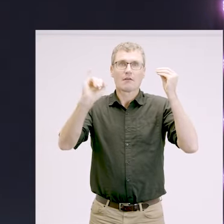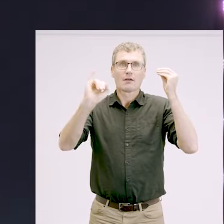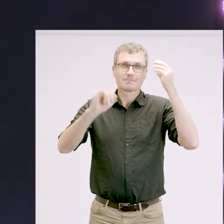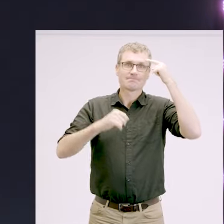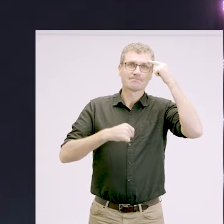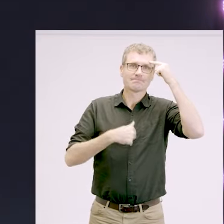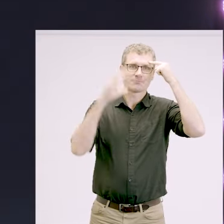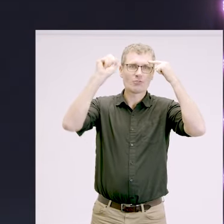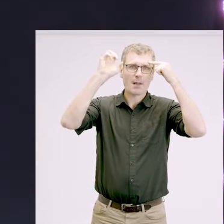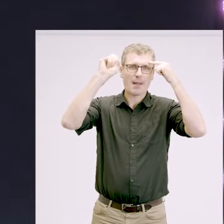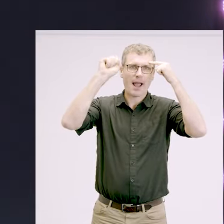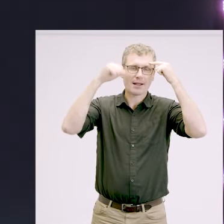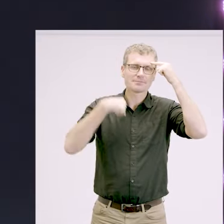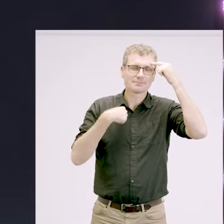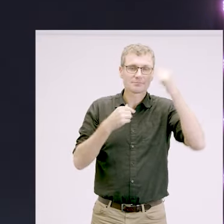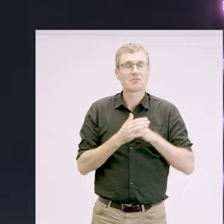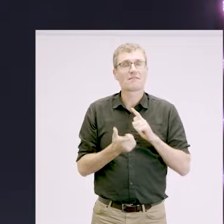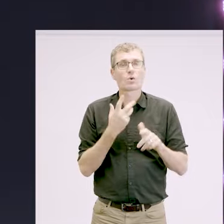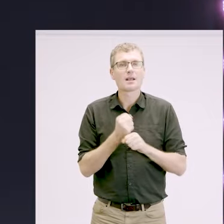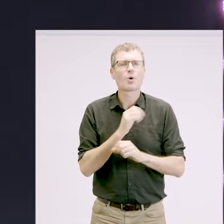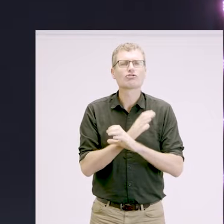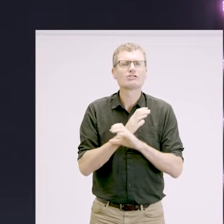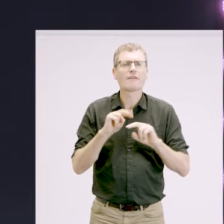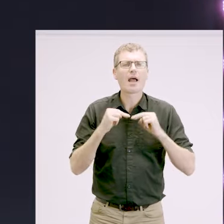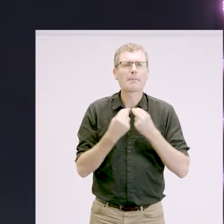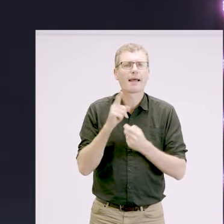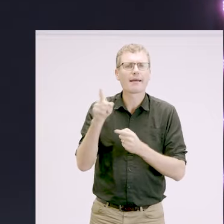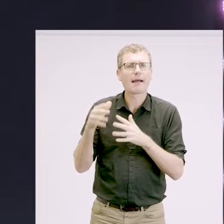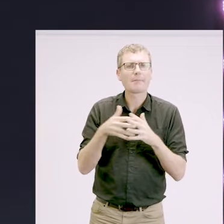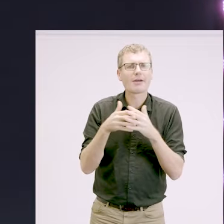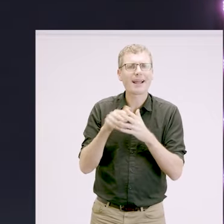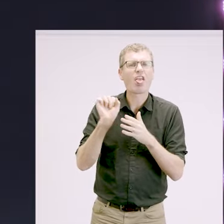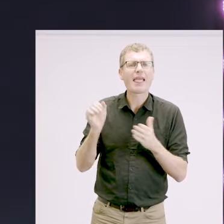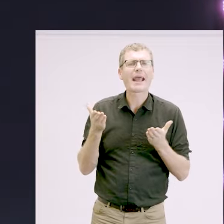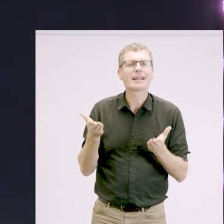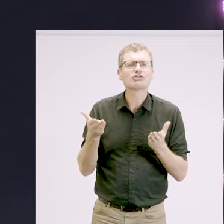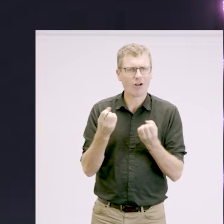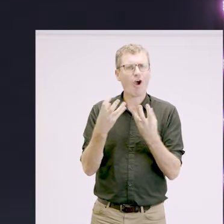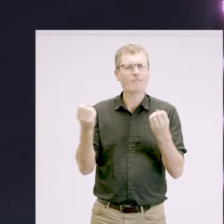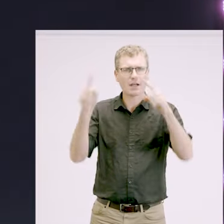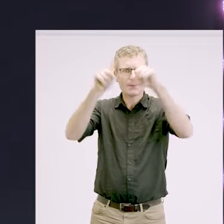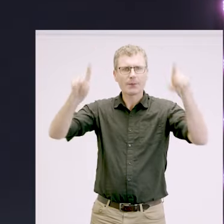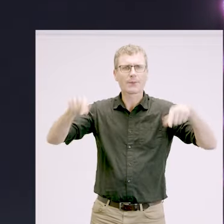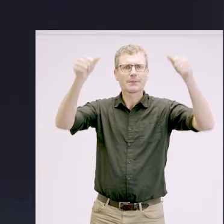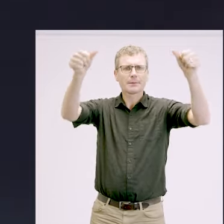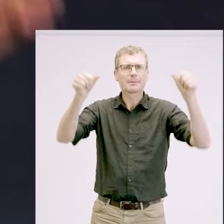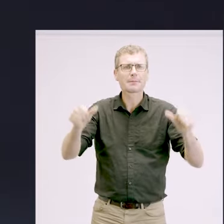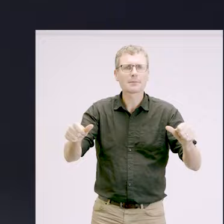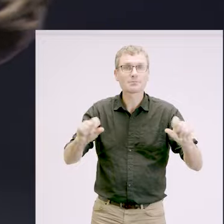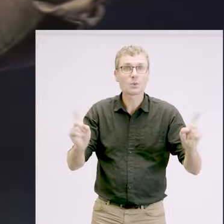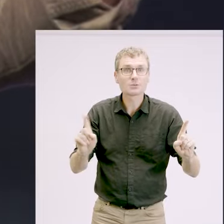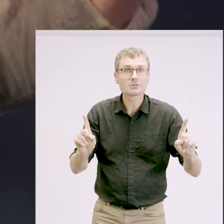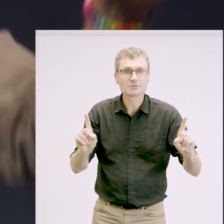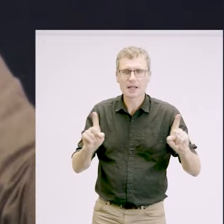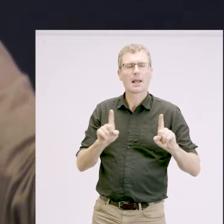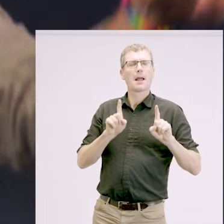in crisis, right? If you go into a kitchen of a Christian family in America, often you'll see a thing